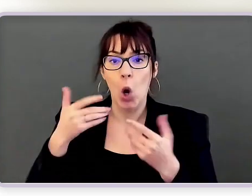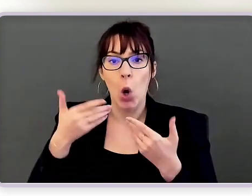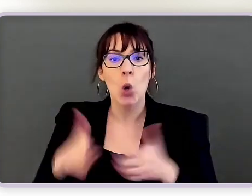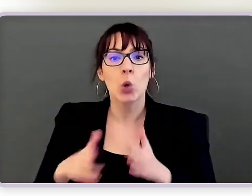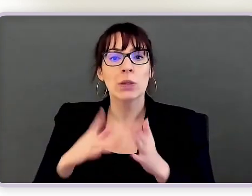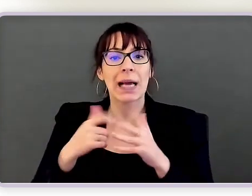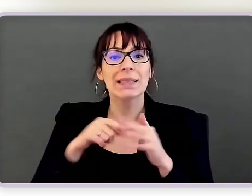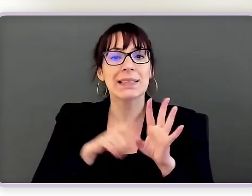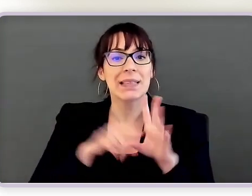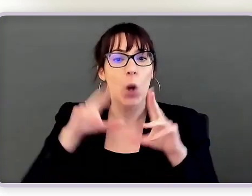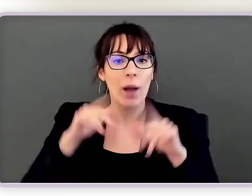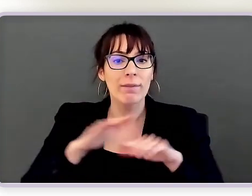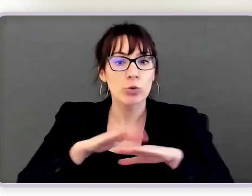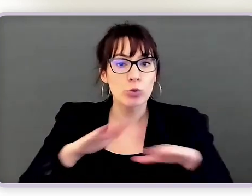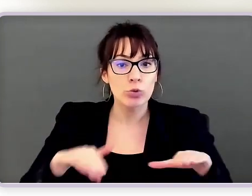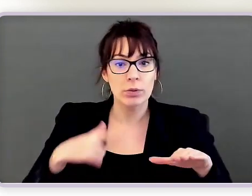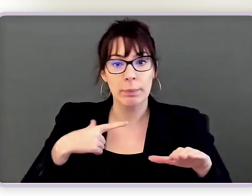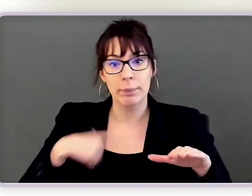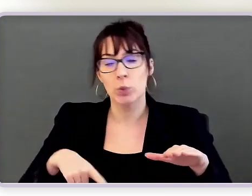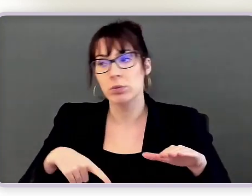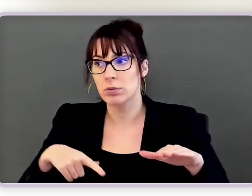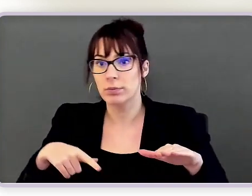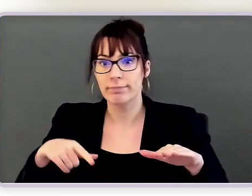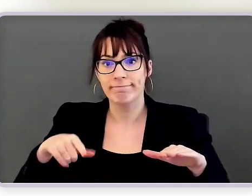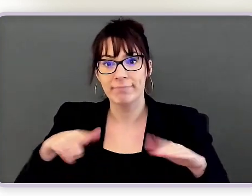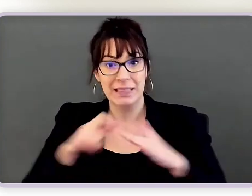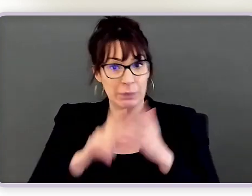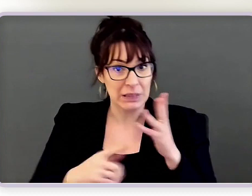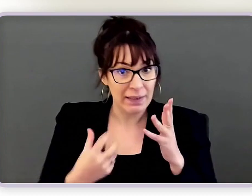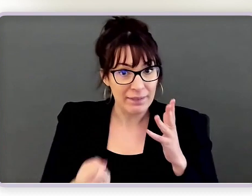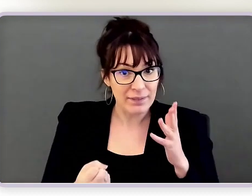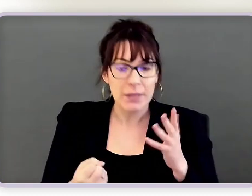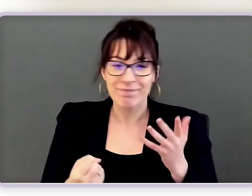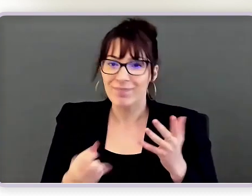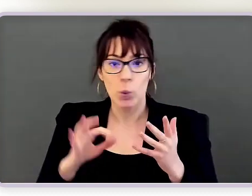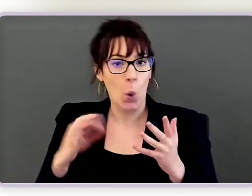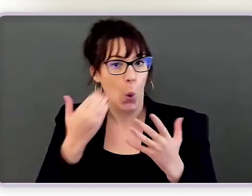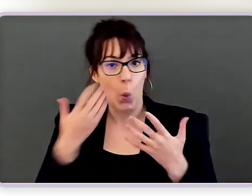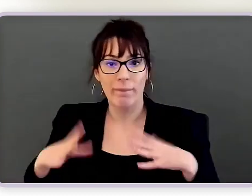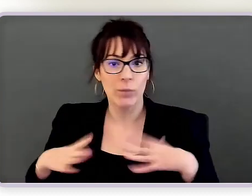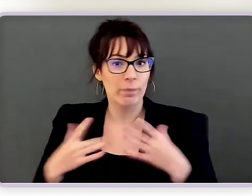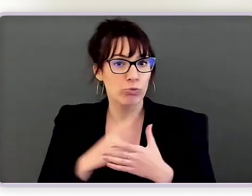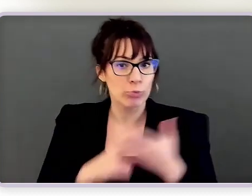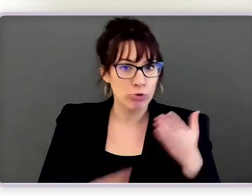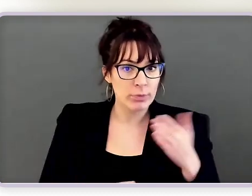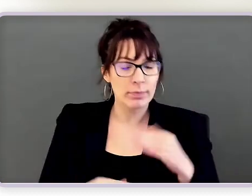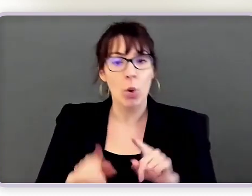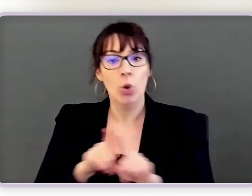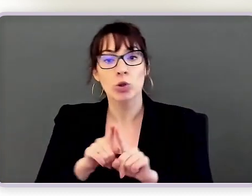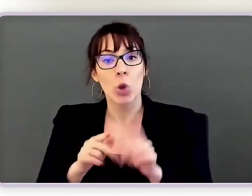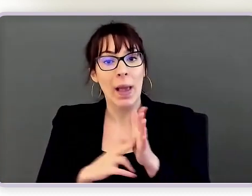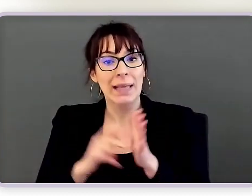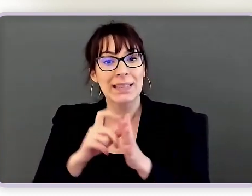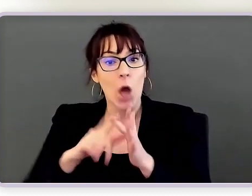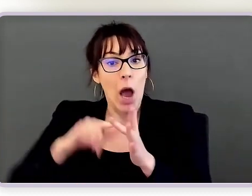their disability. And NDIS decisions. And so